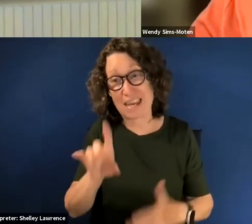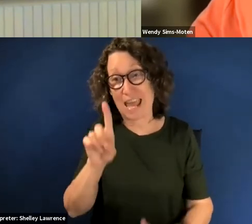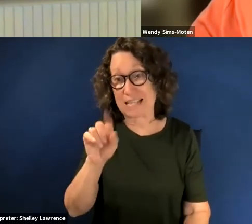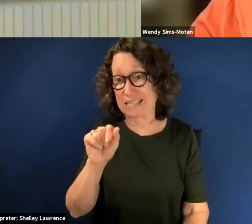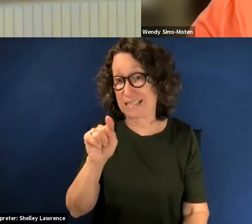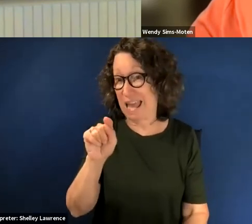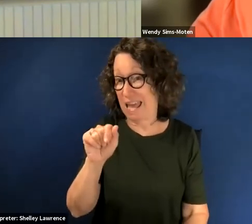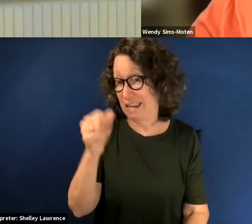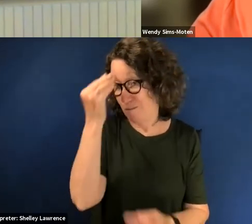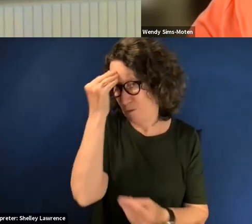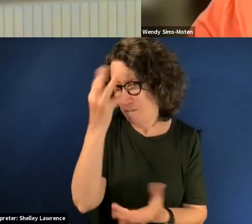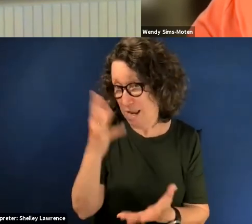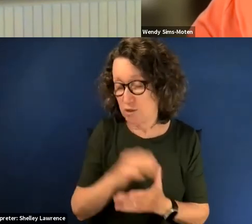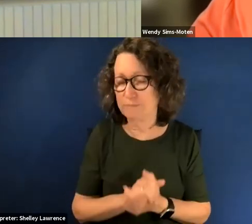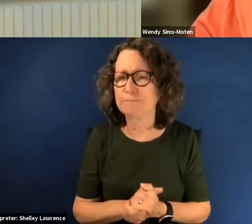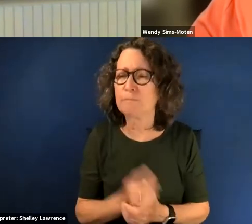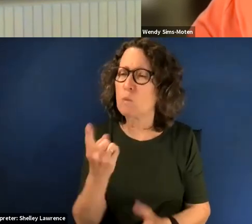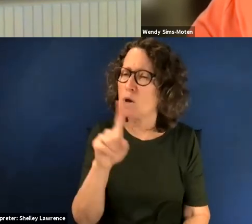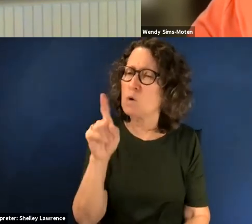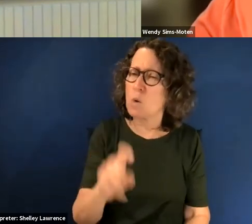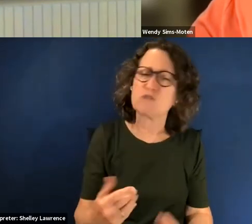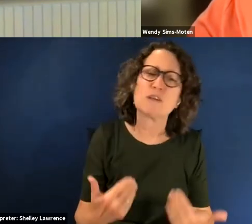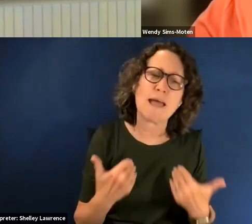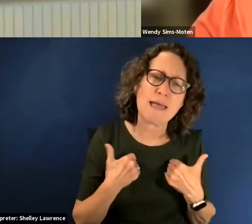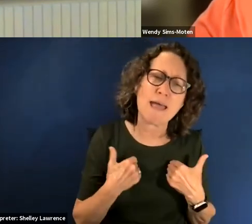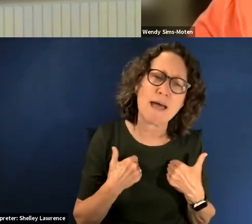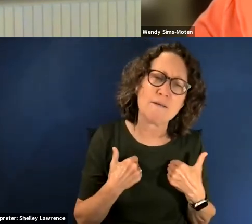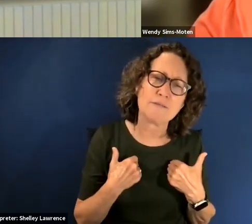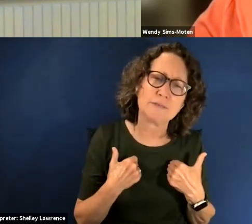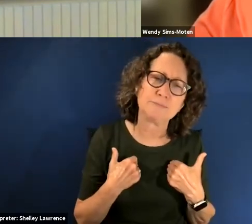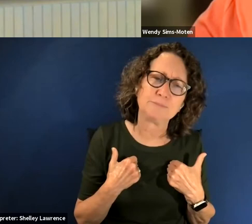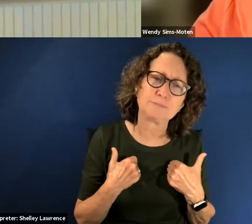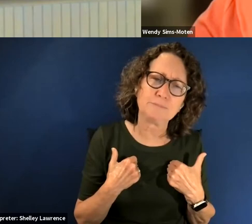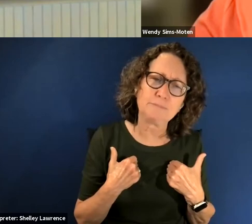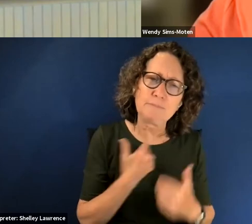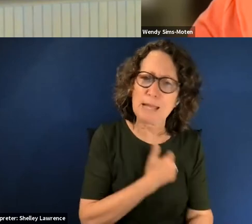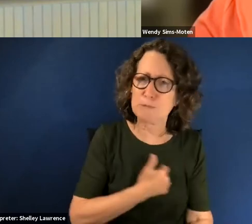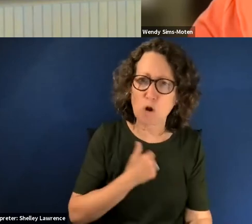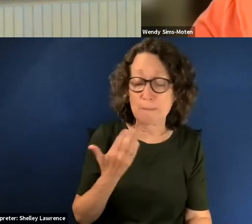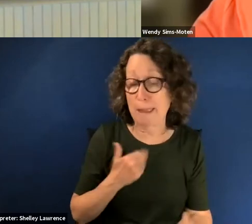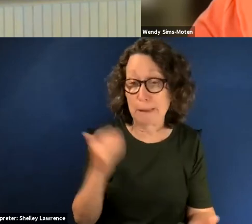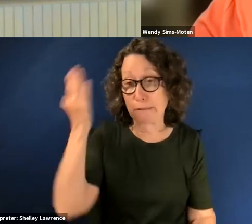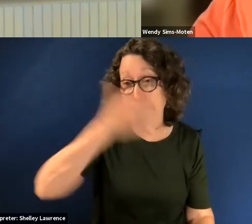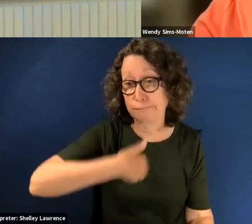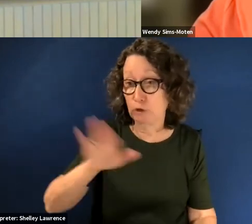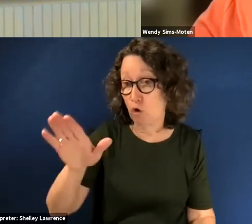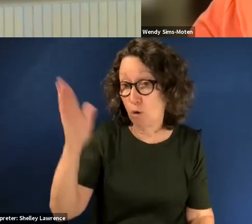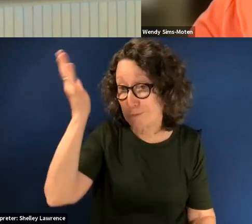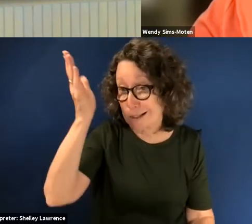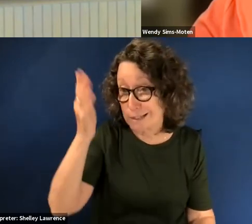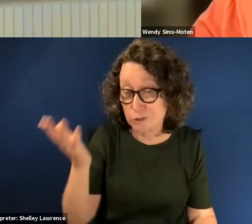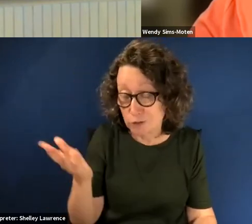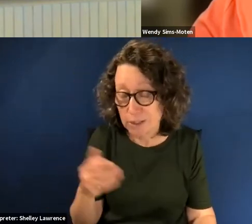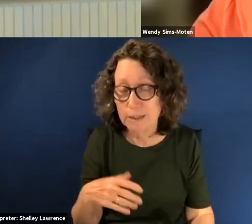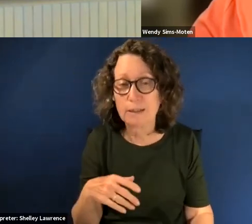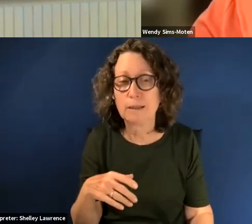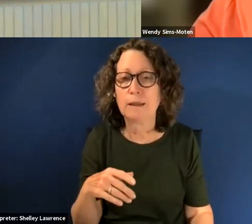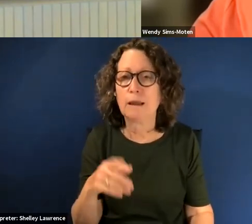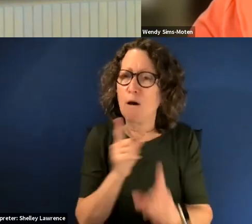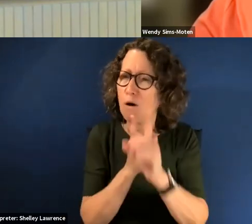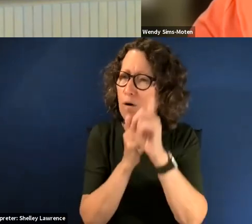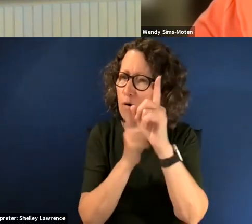point. One question that I do have for you, and I'm sorry if I missed this in your presentation, is the